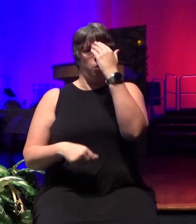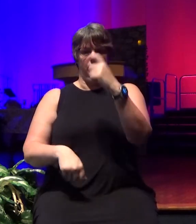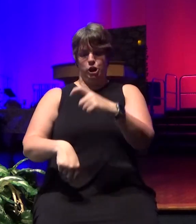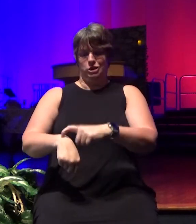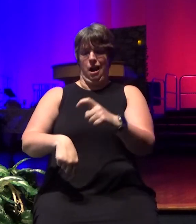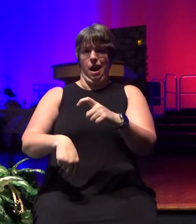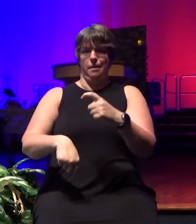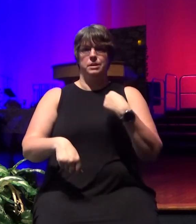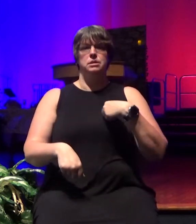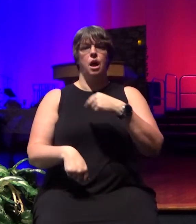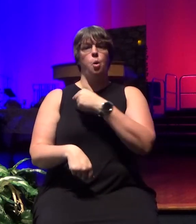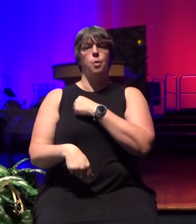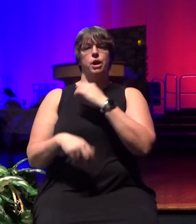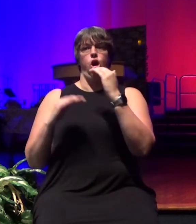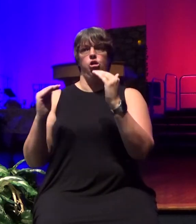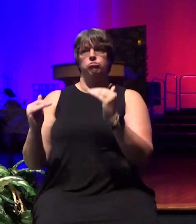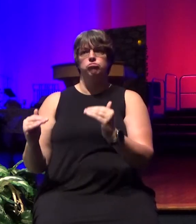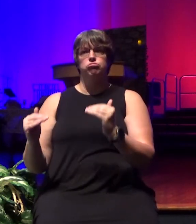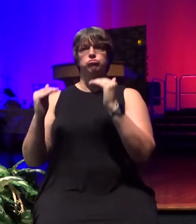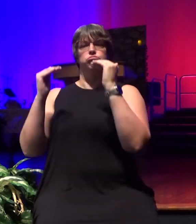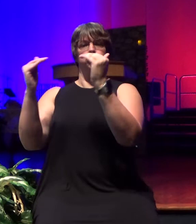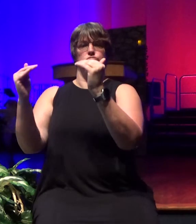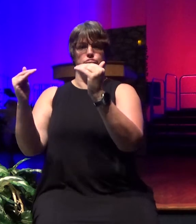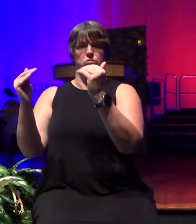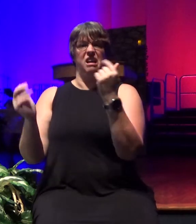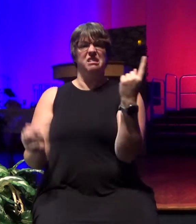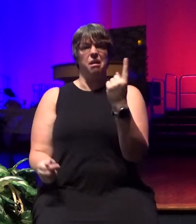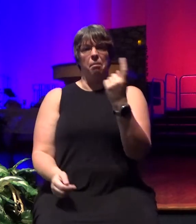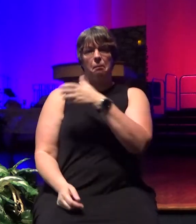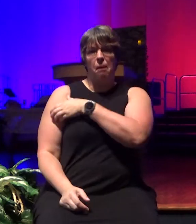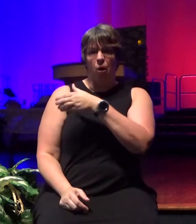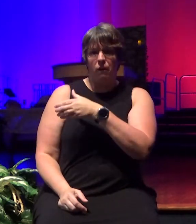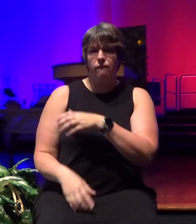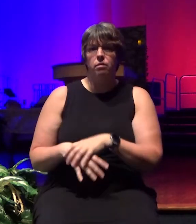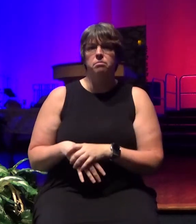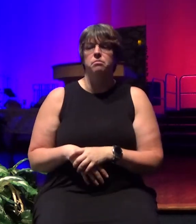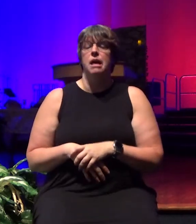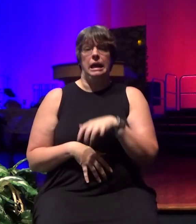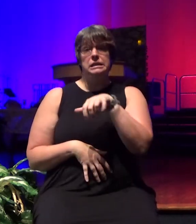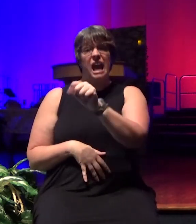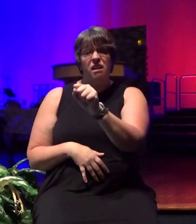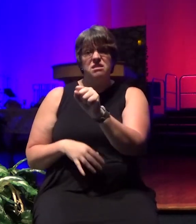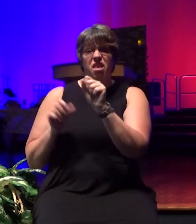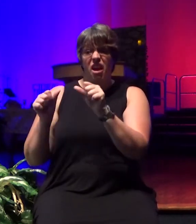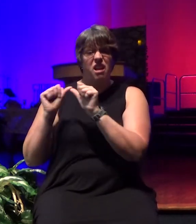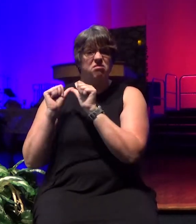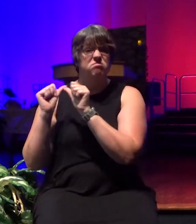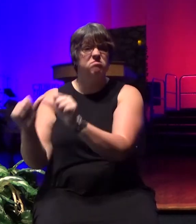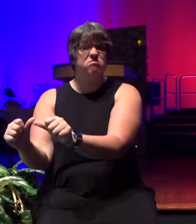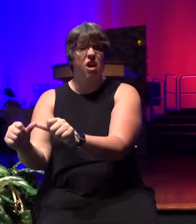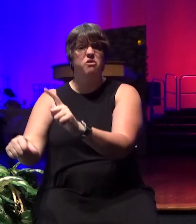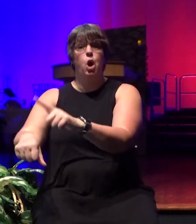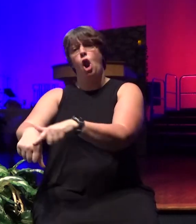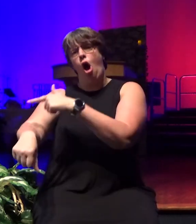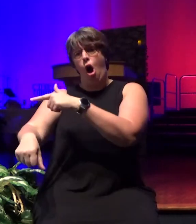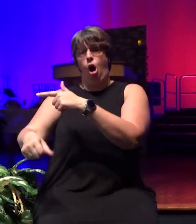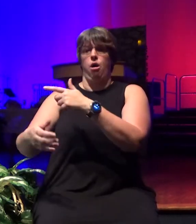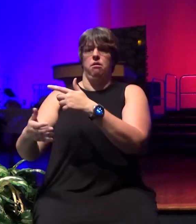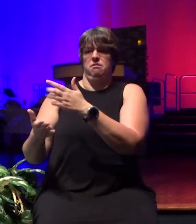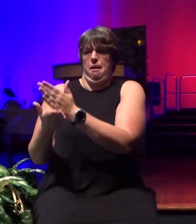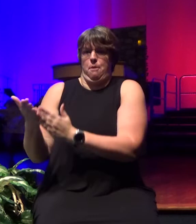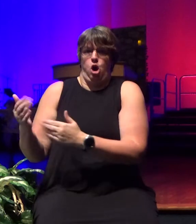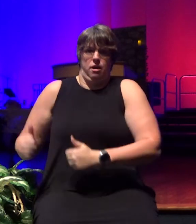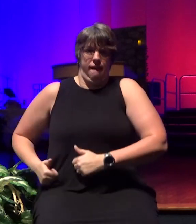and powerful. And yes, some of those last for a long part of our life and continually are generative. They continue